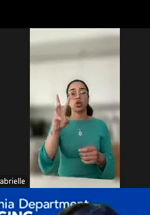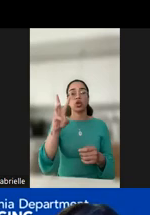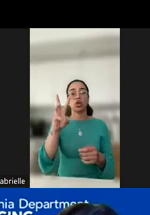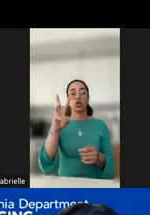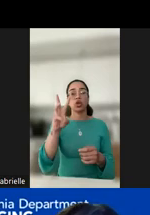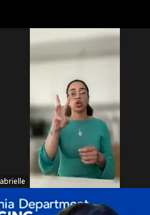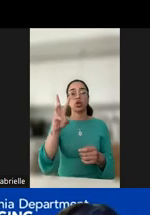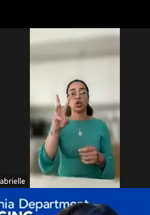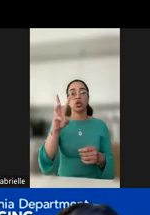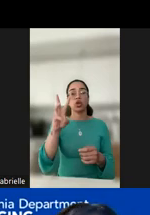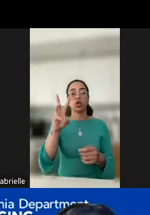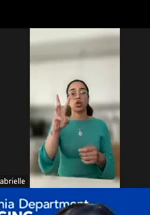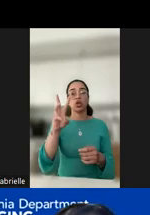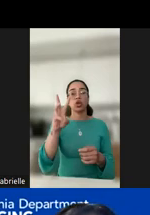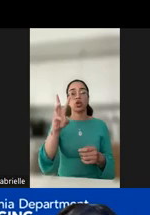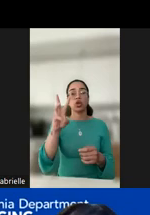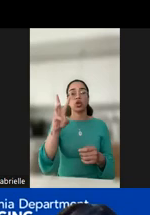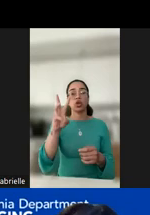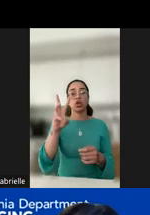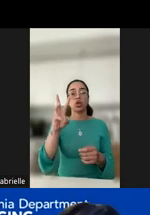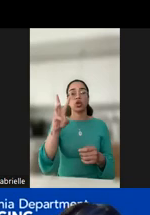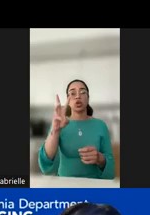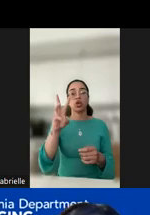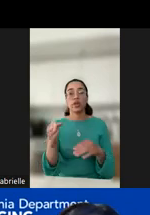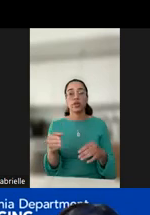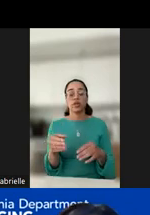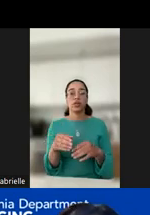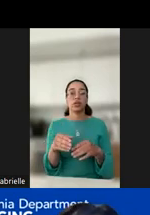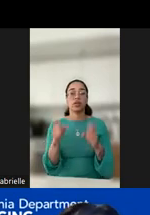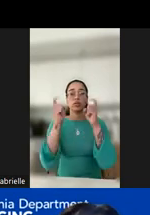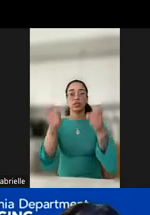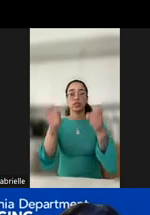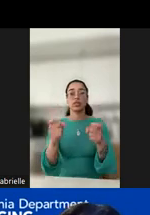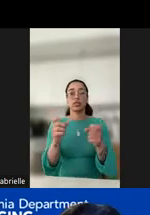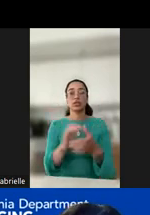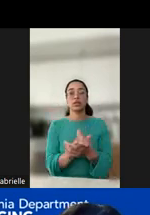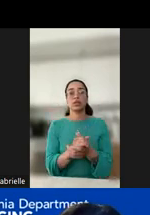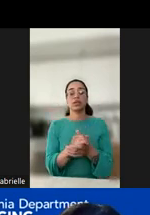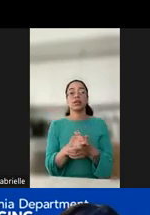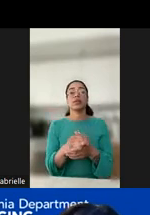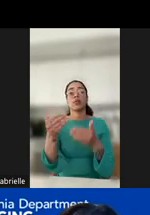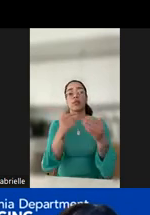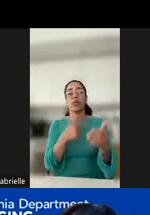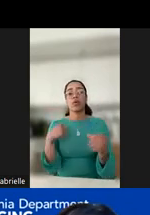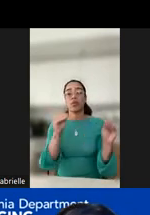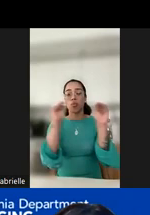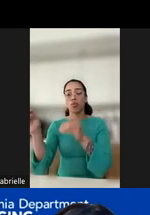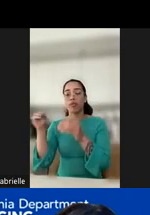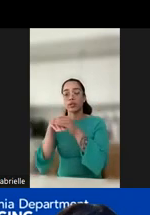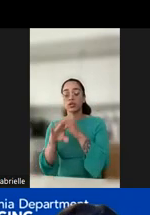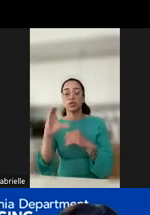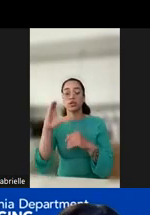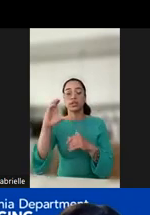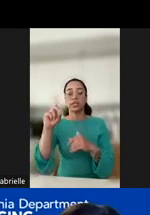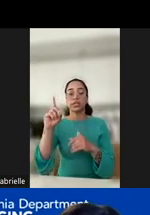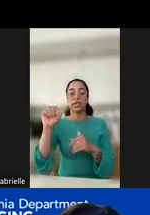after those presentations before we move into more CDA updates. And so we have with